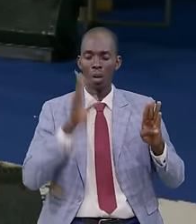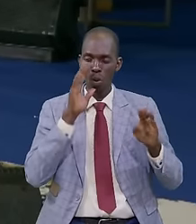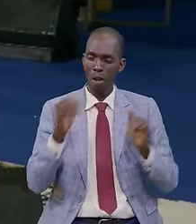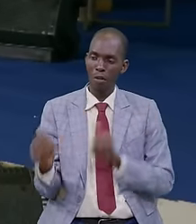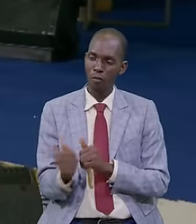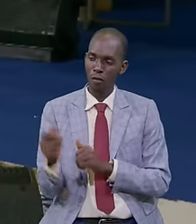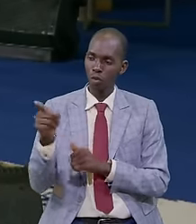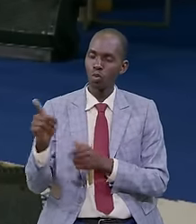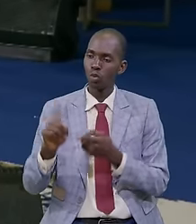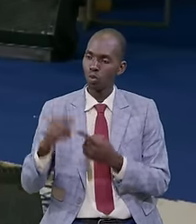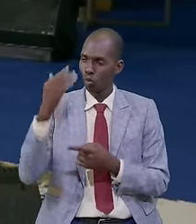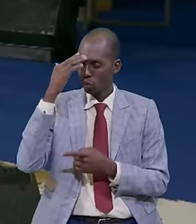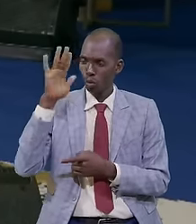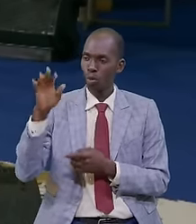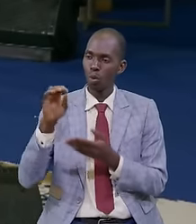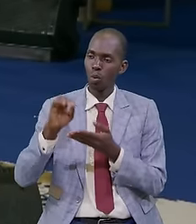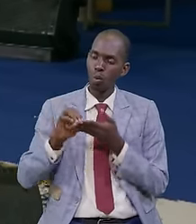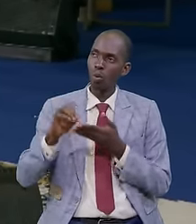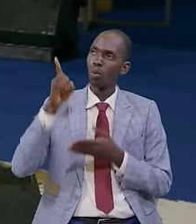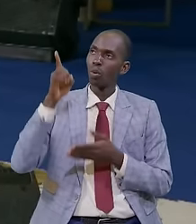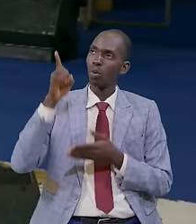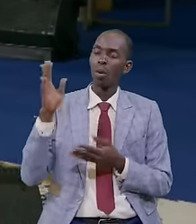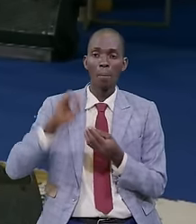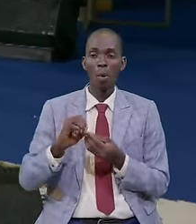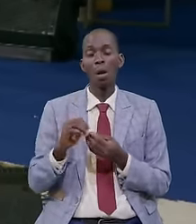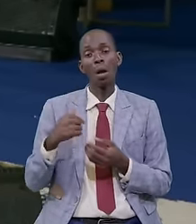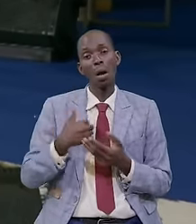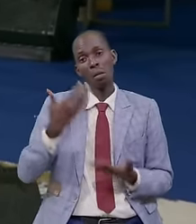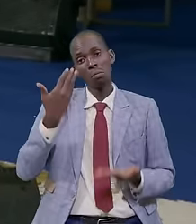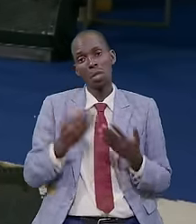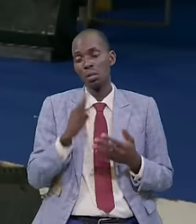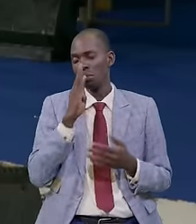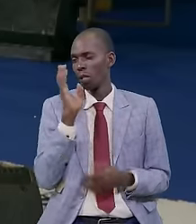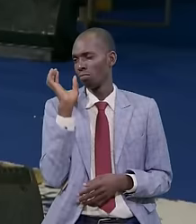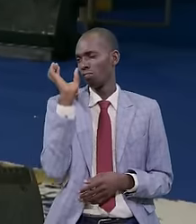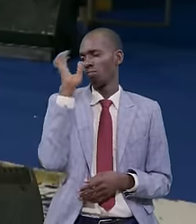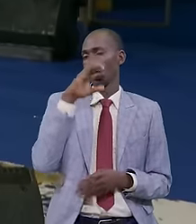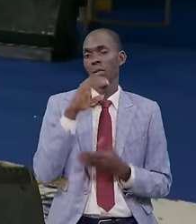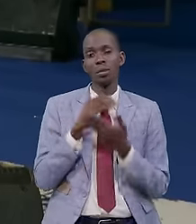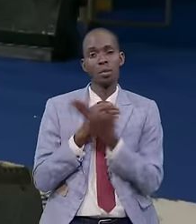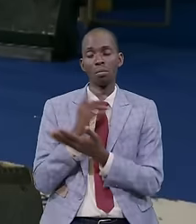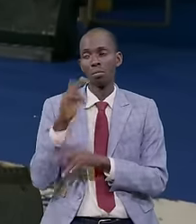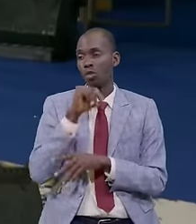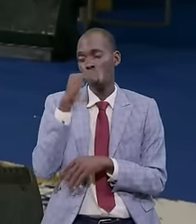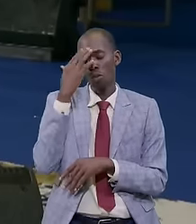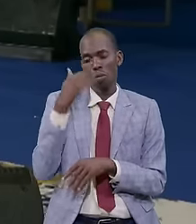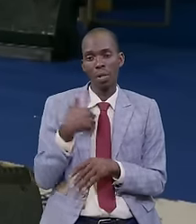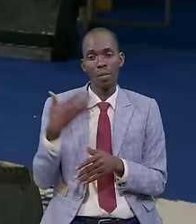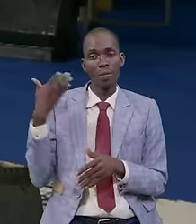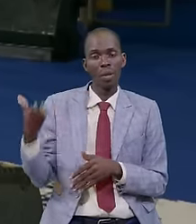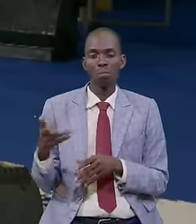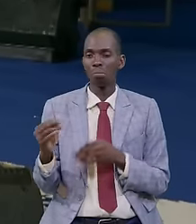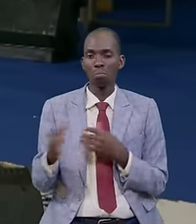Naomi, she saw other people in Israel. Not all of them were